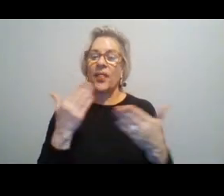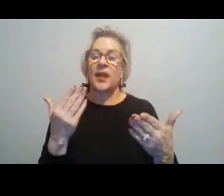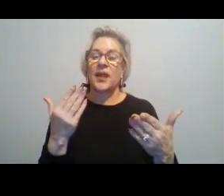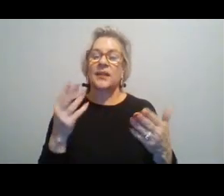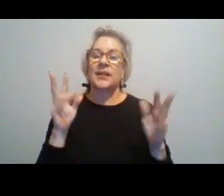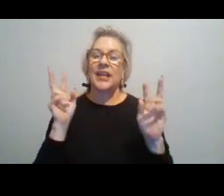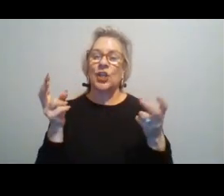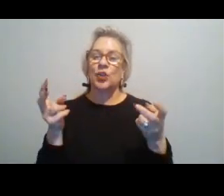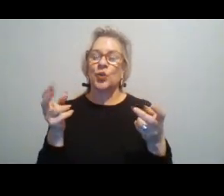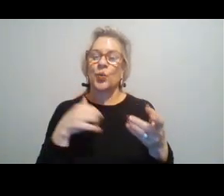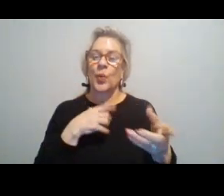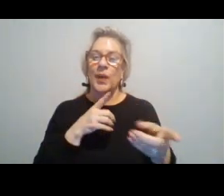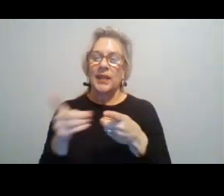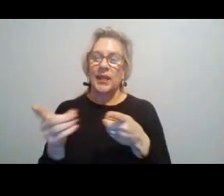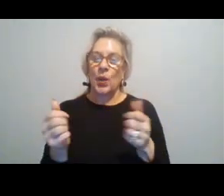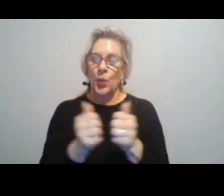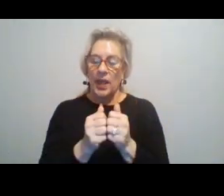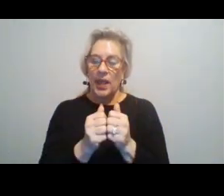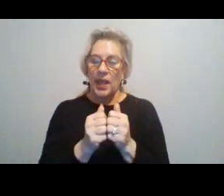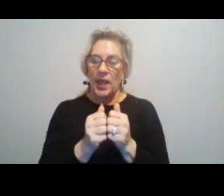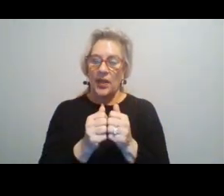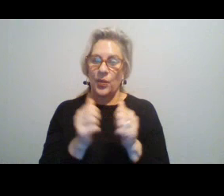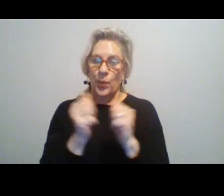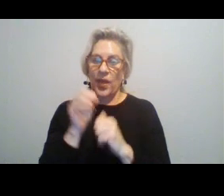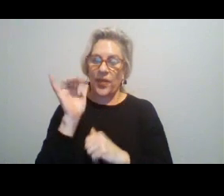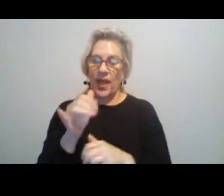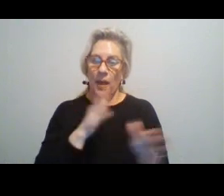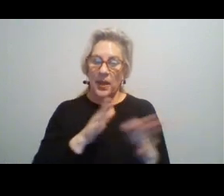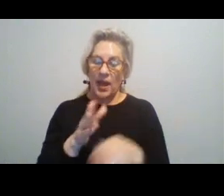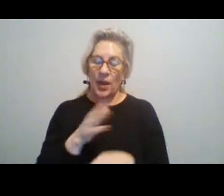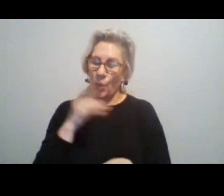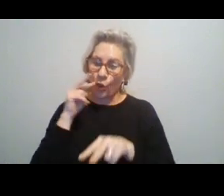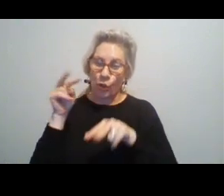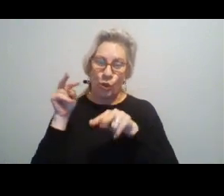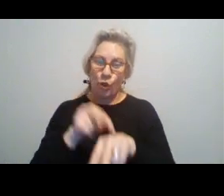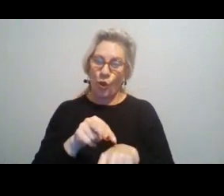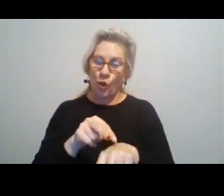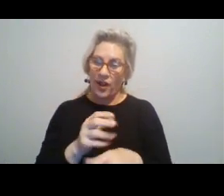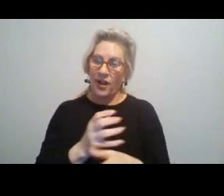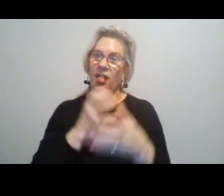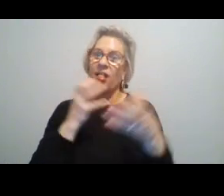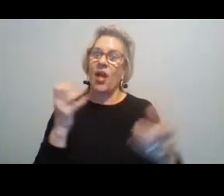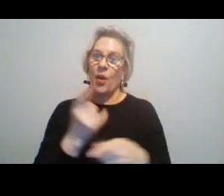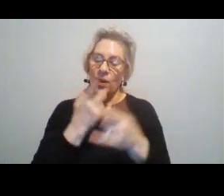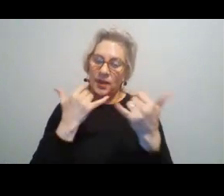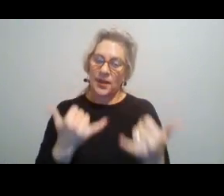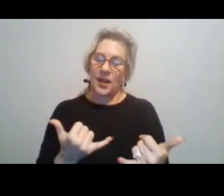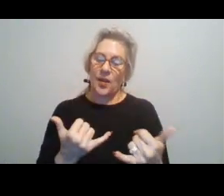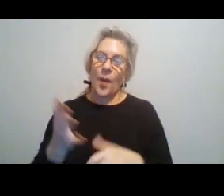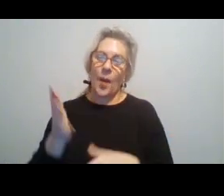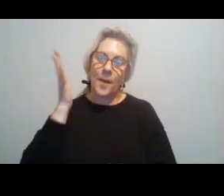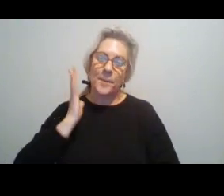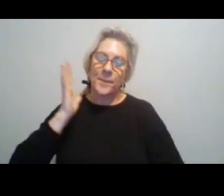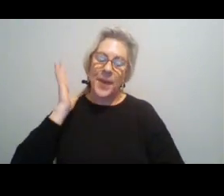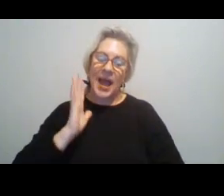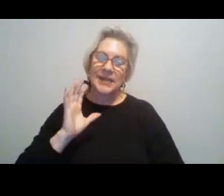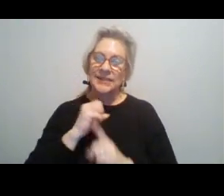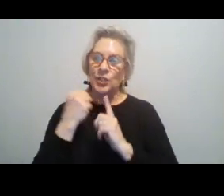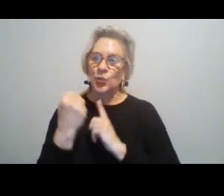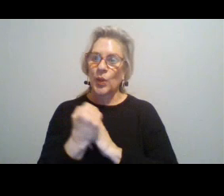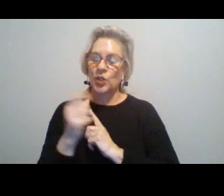issues that we want to do in that as well in that planning, and that we look at very heavily right now, is on past incidents where we've had things